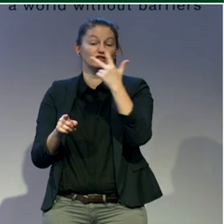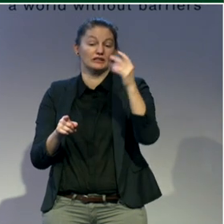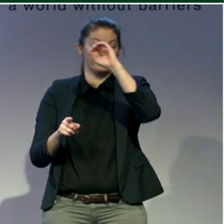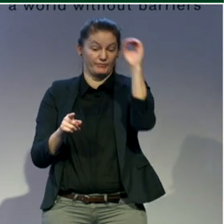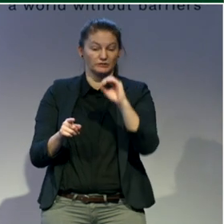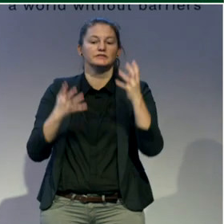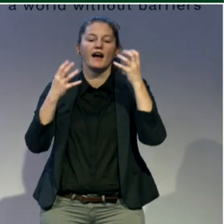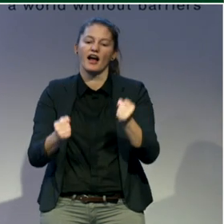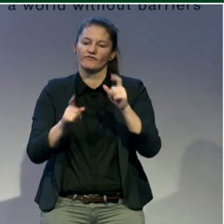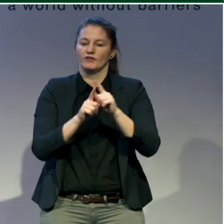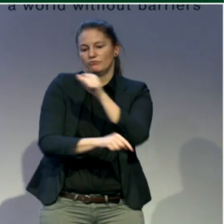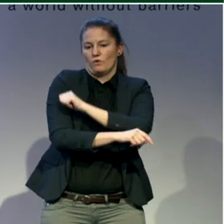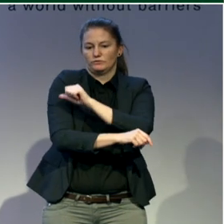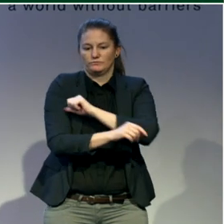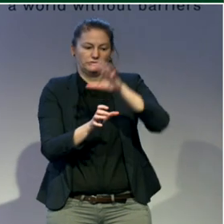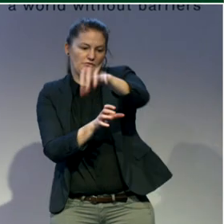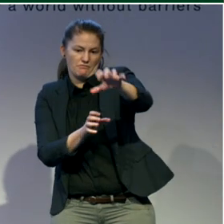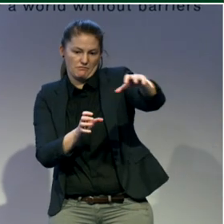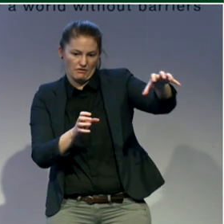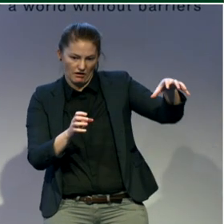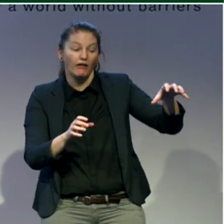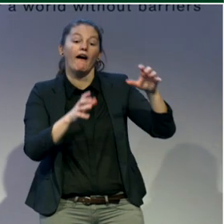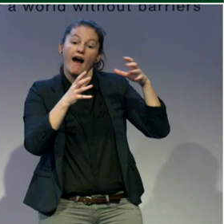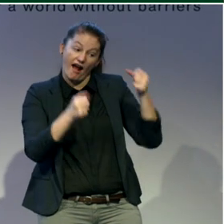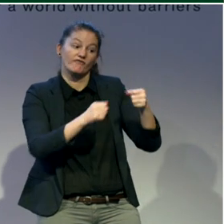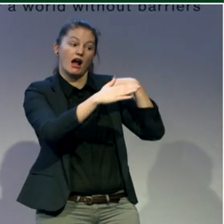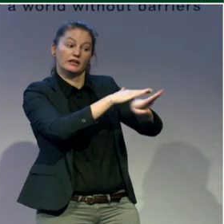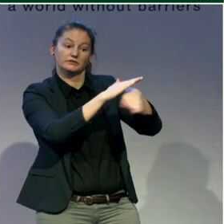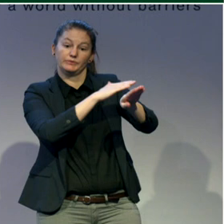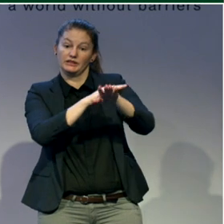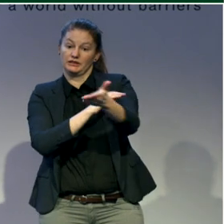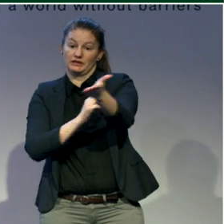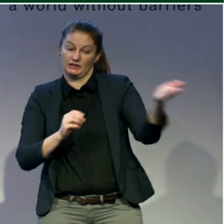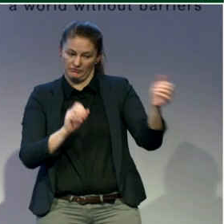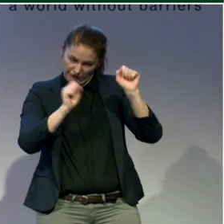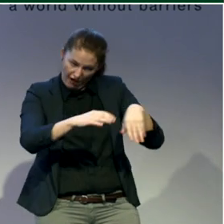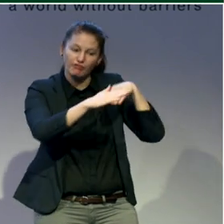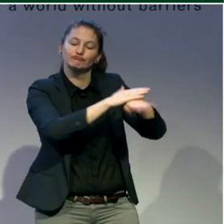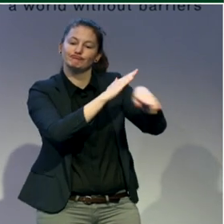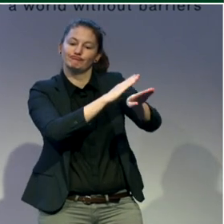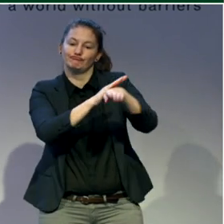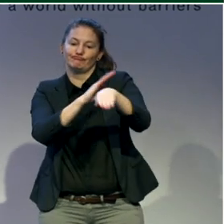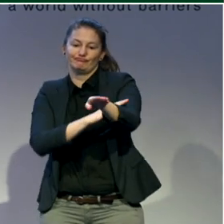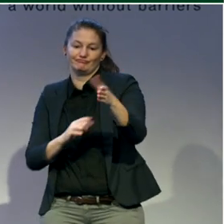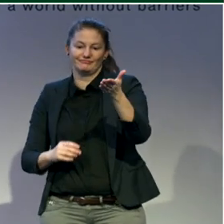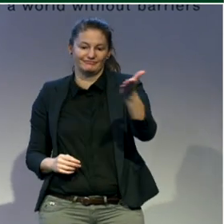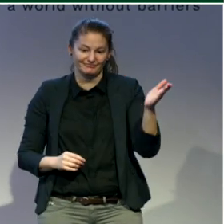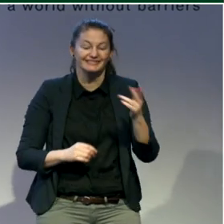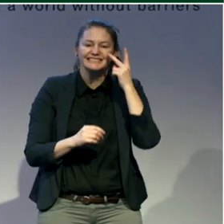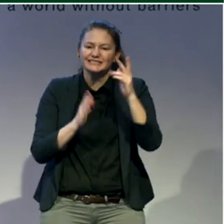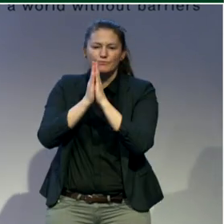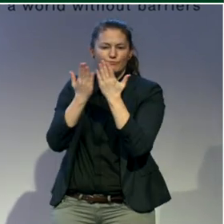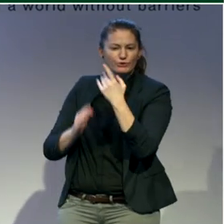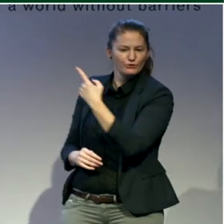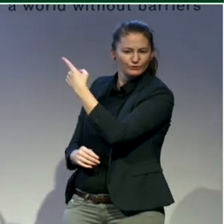throughout the country. Well, this is the tool, or like at least some of the pictures of the images that